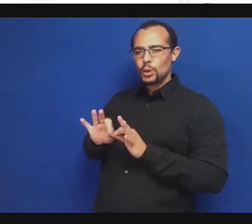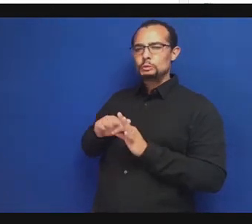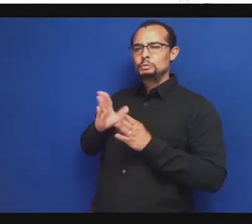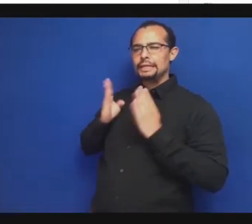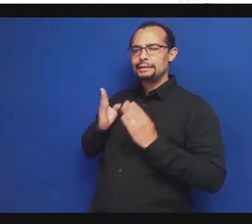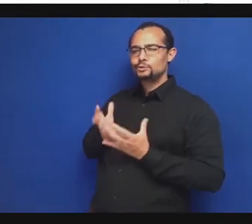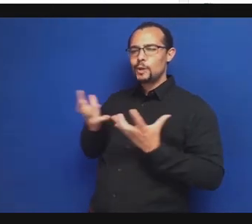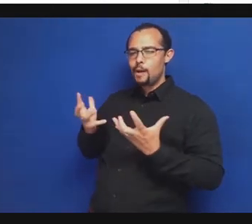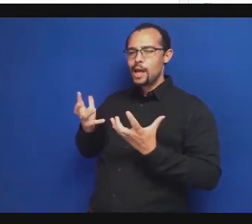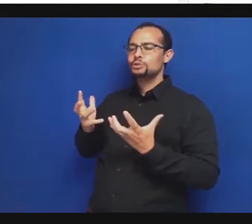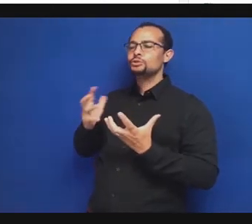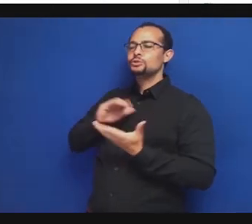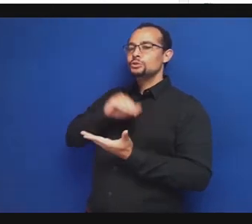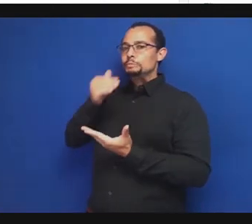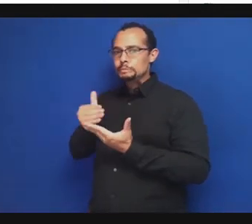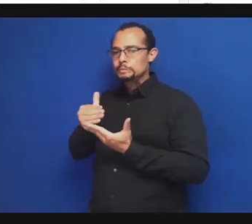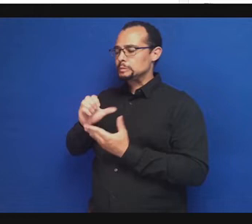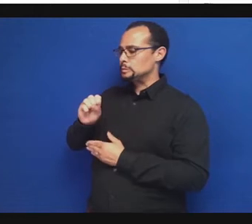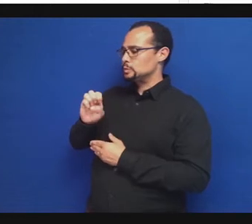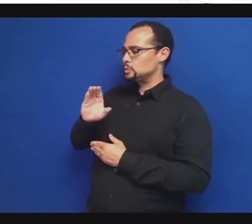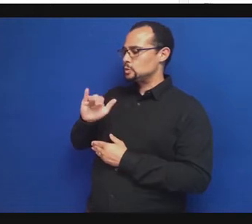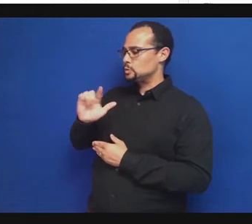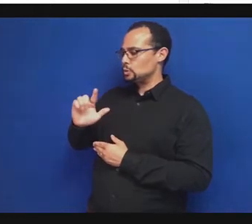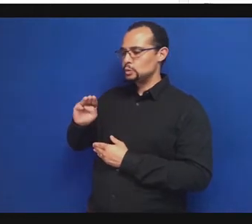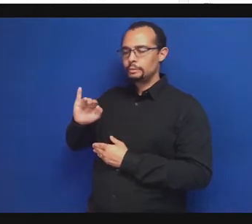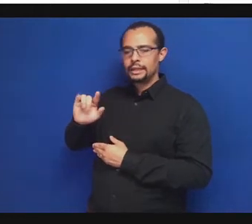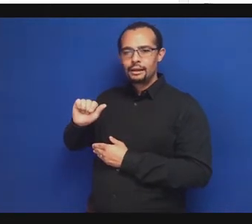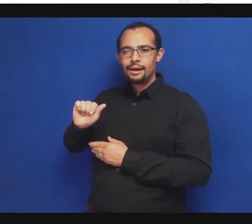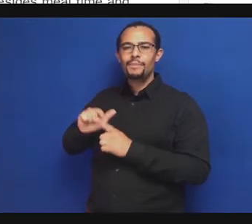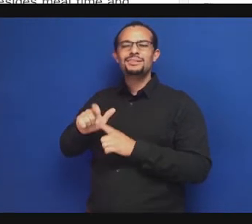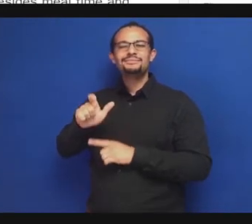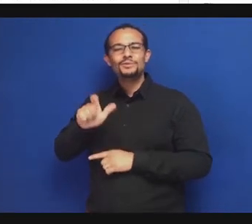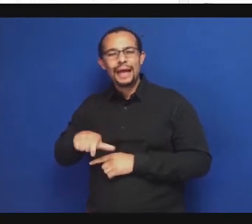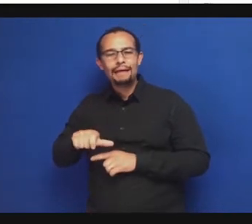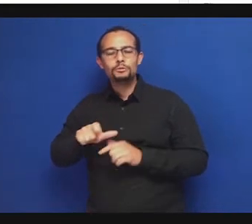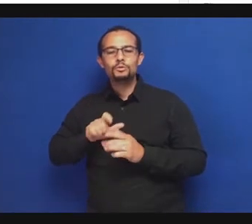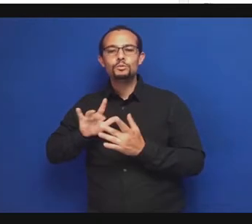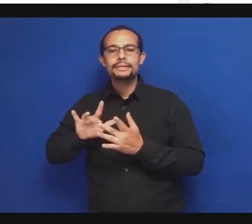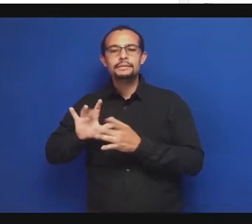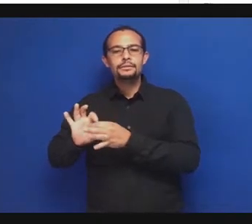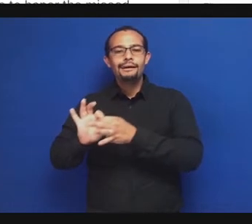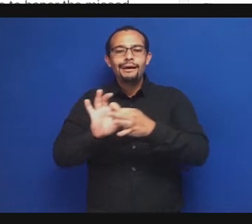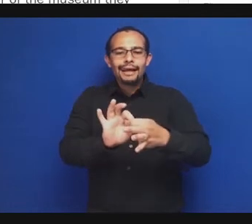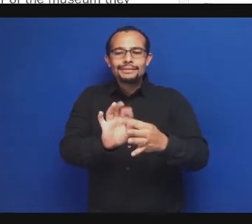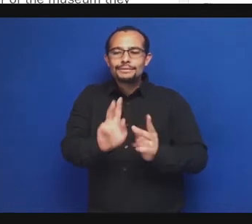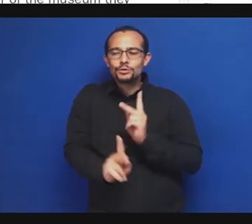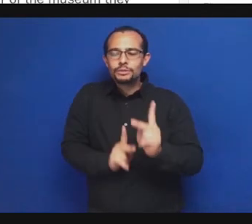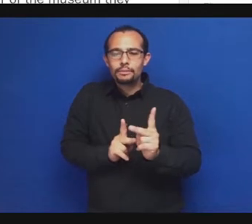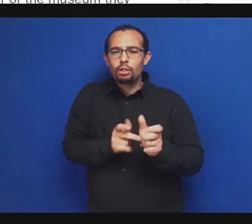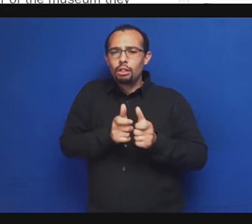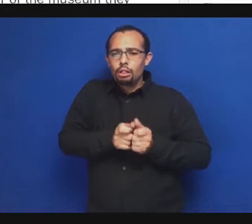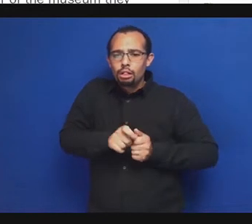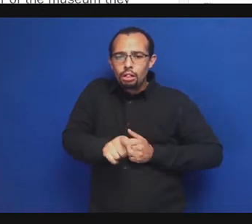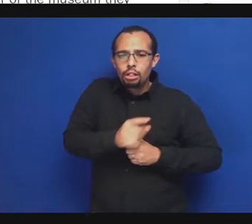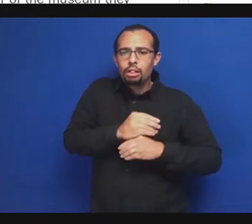supervisor, or someone within your spiritual denomination if you so desire. Providing that reassurance and